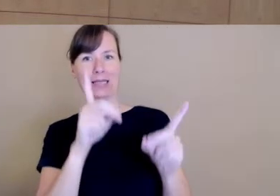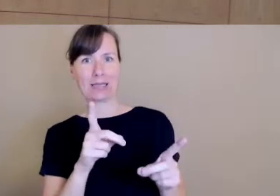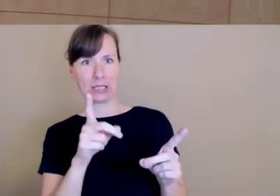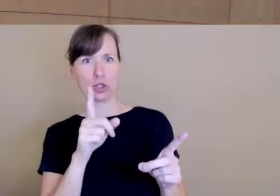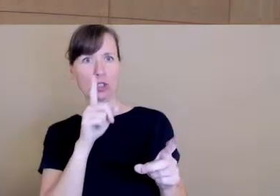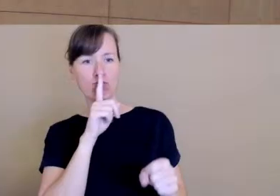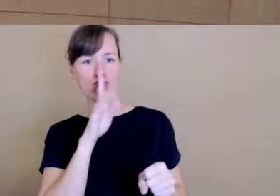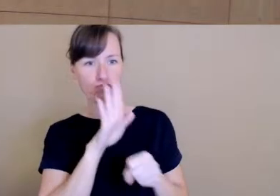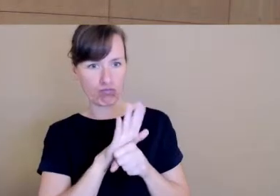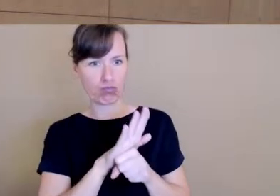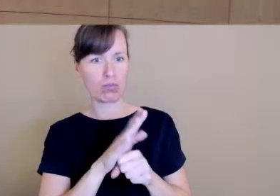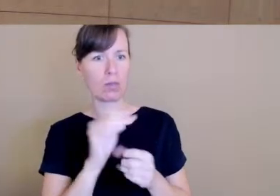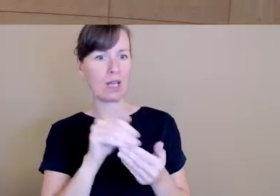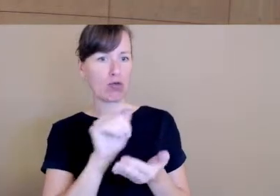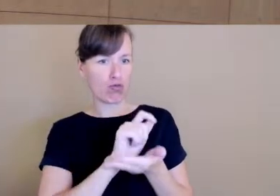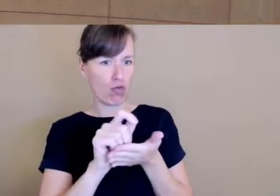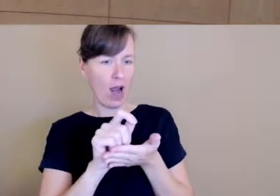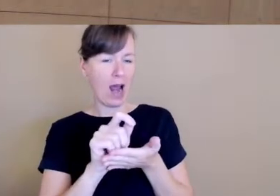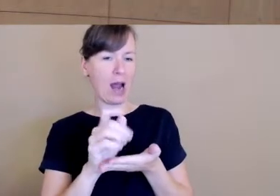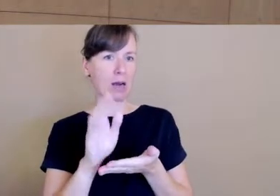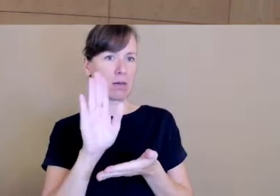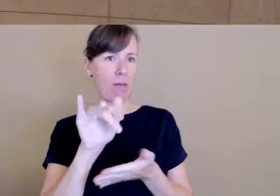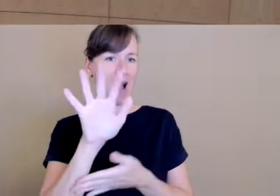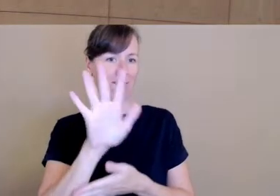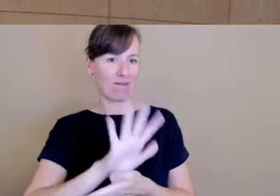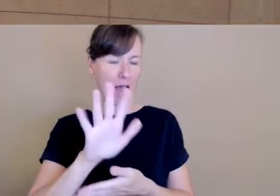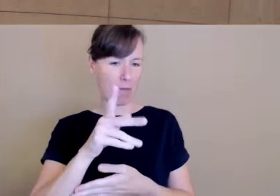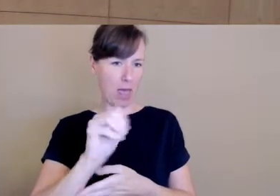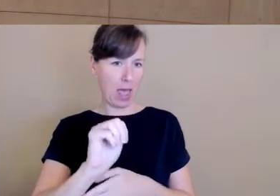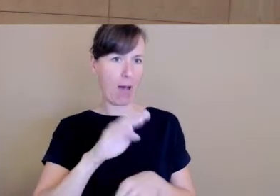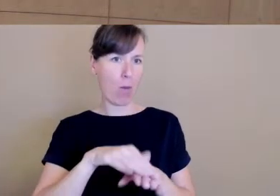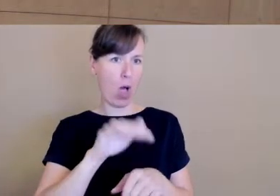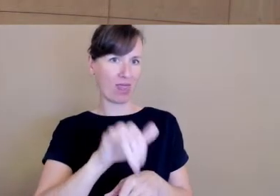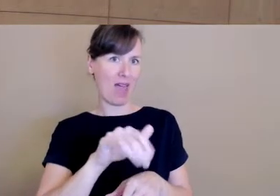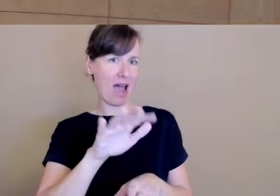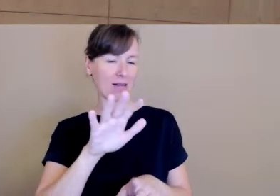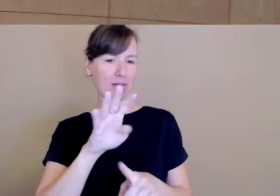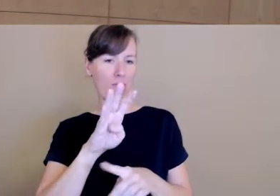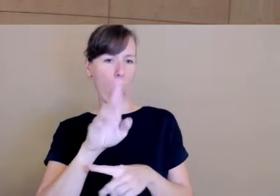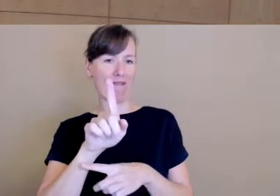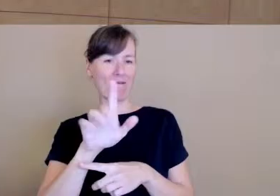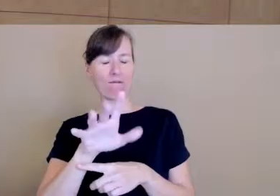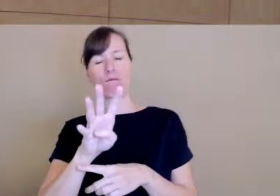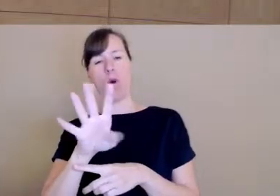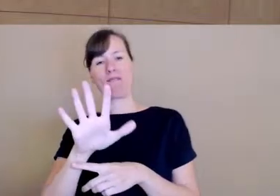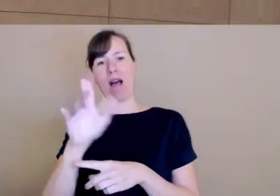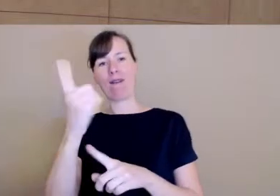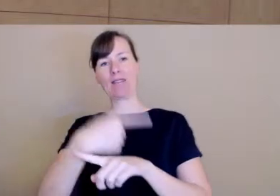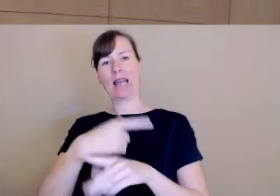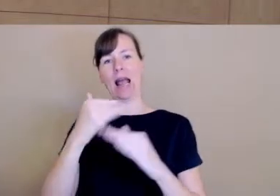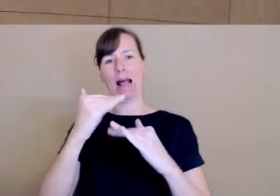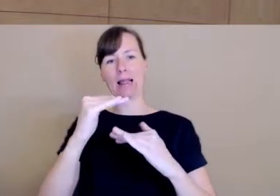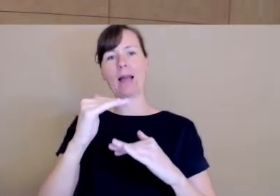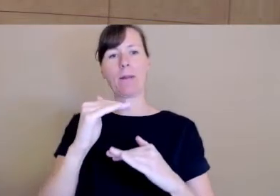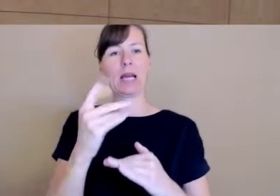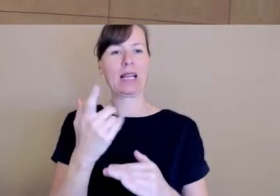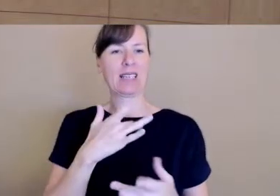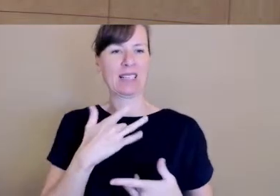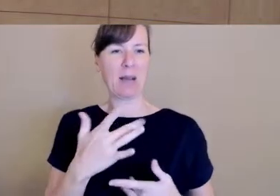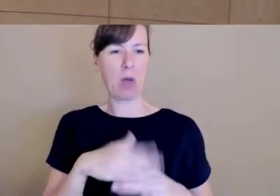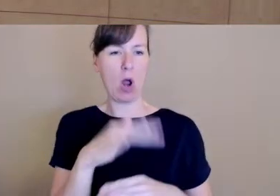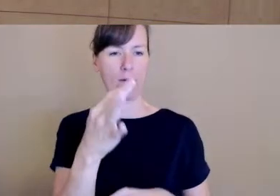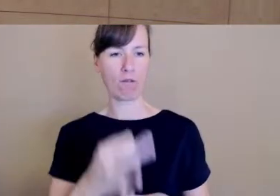BOES by 5 o'clock on that 45-day limit, which is generally a Friday for us,